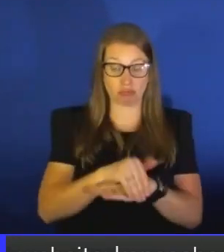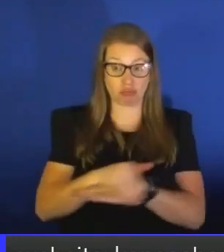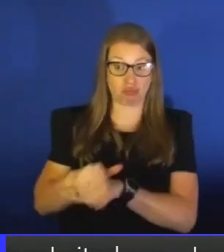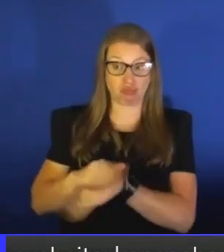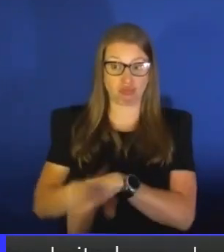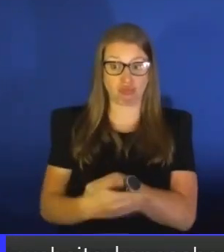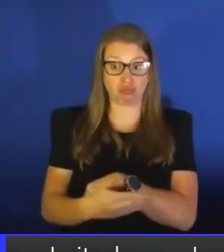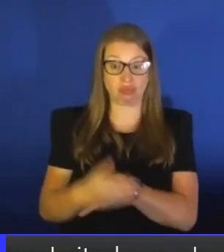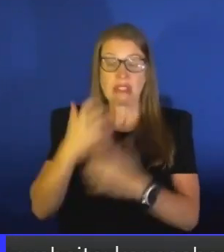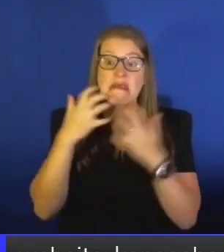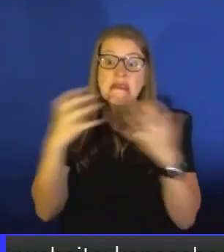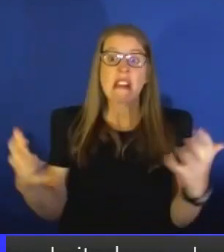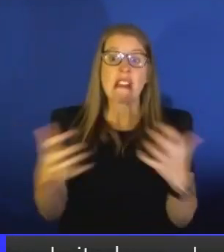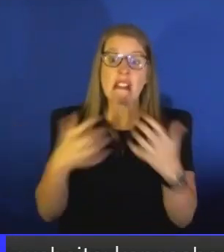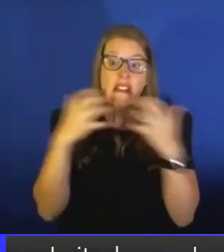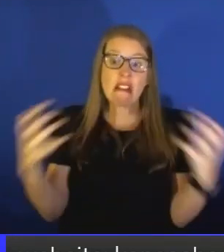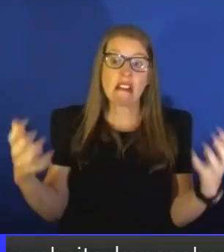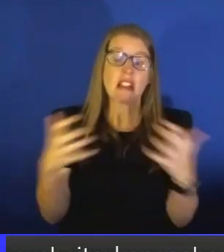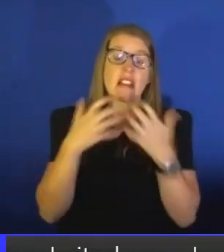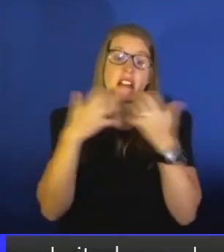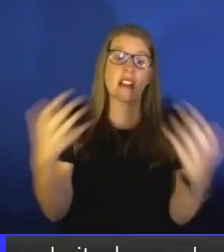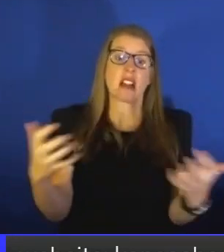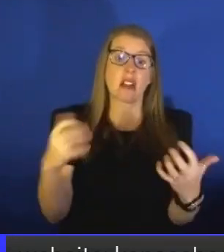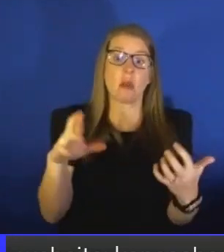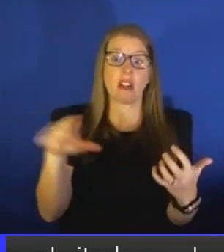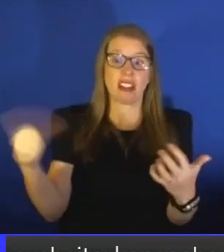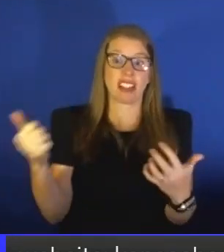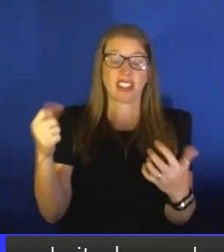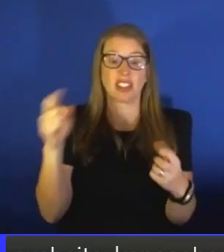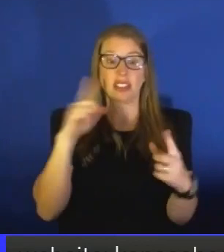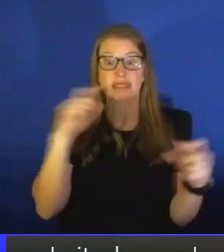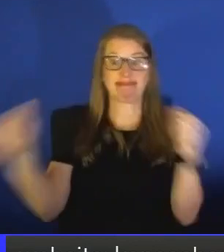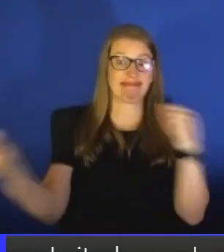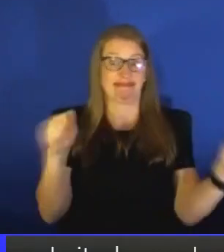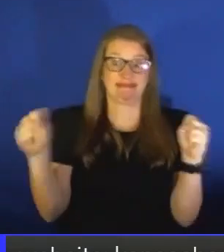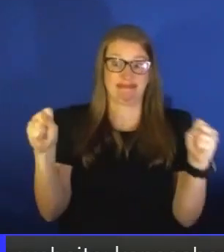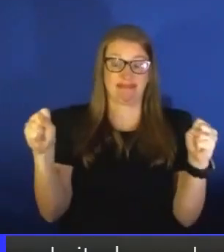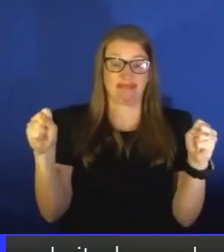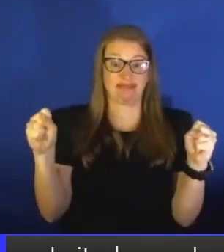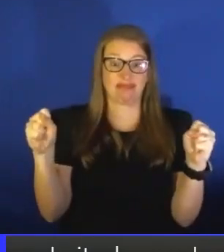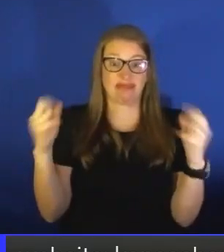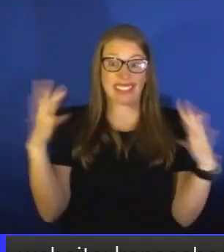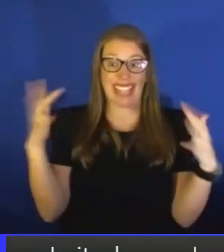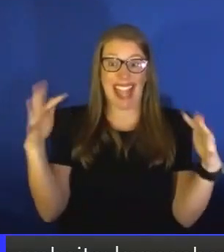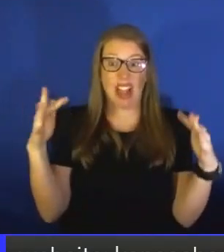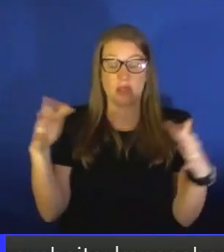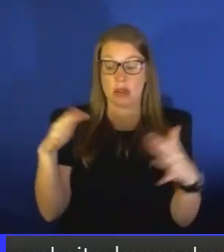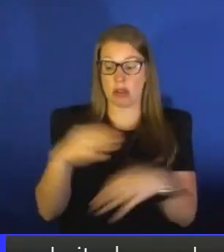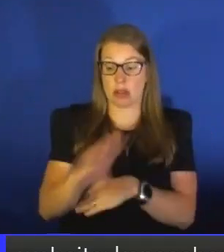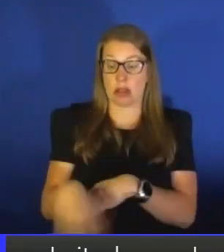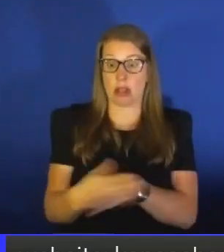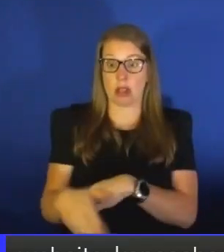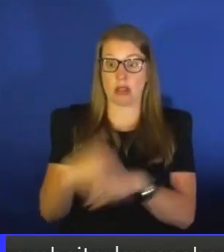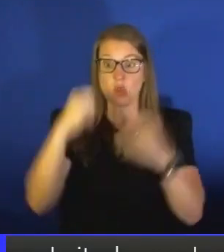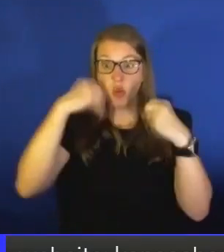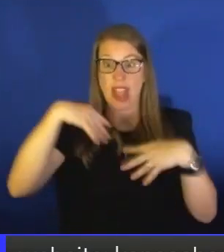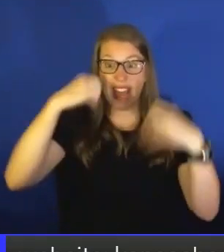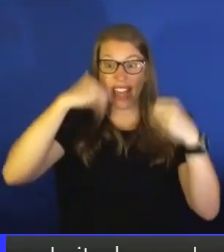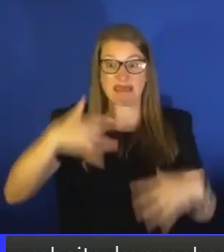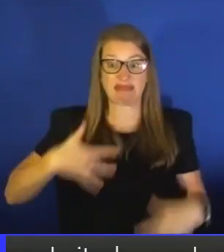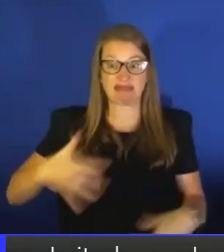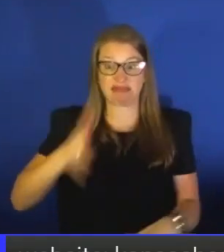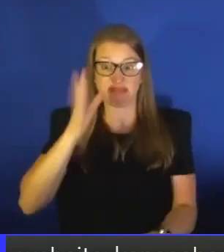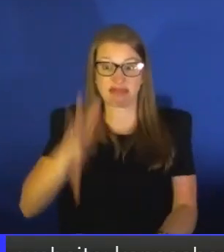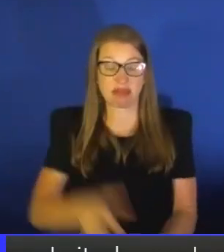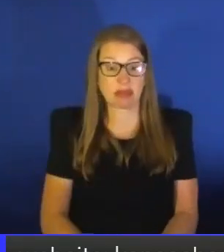are screaming or some other loud noise. Like I said, in the middle of the night, they will be sweaty a lot of times.